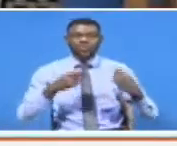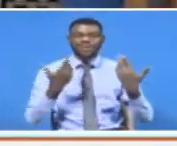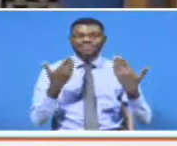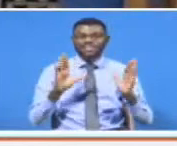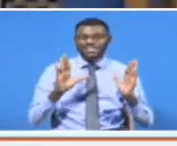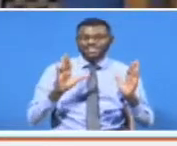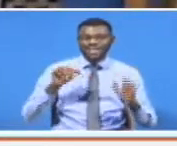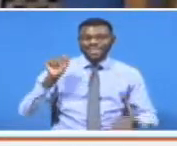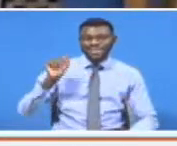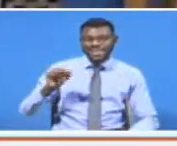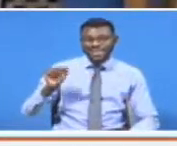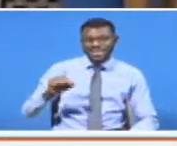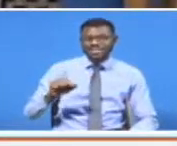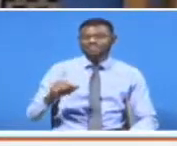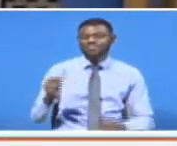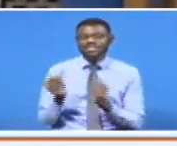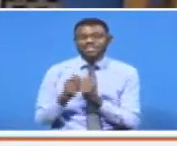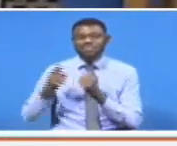ayes 16,